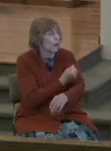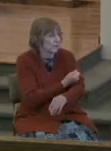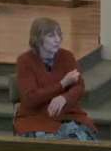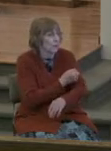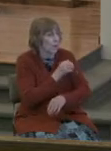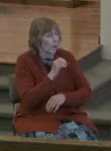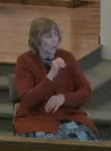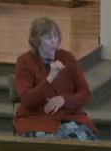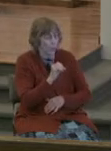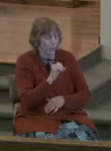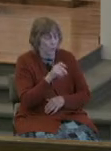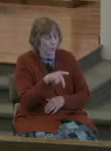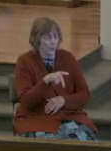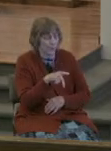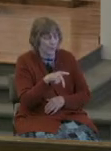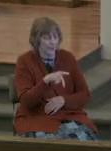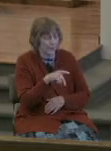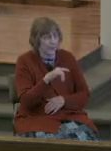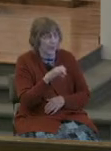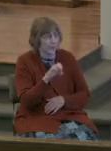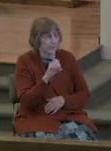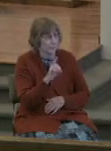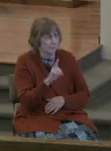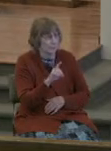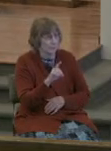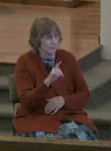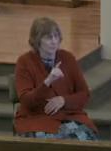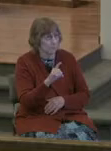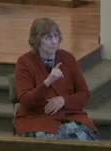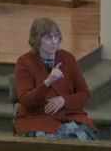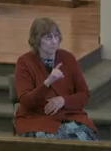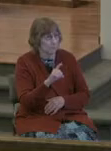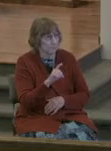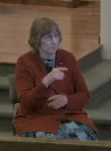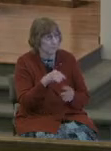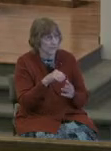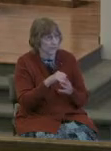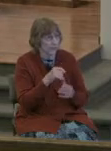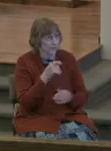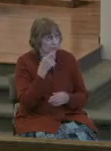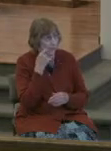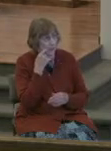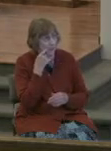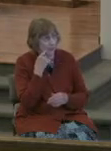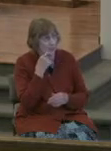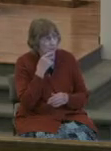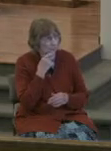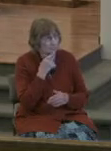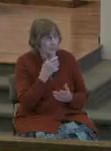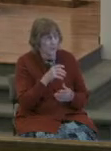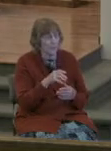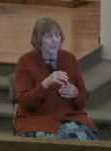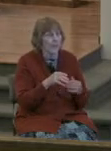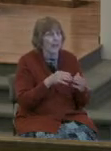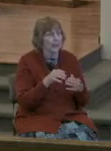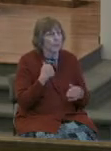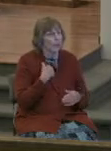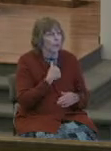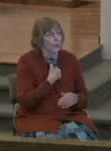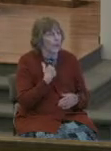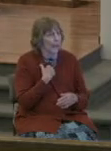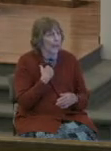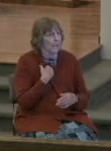We had a young man that went through our Christian school, went through our youth group, graduated, and was gone into the